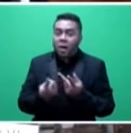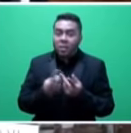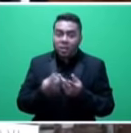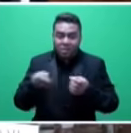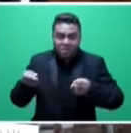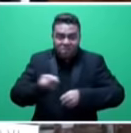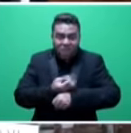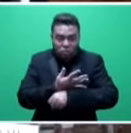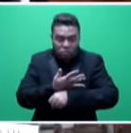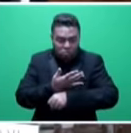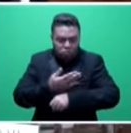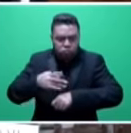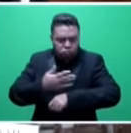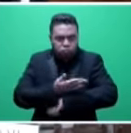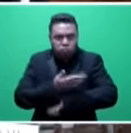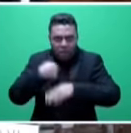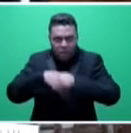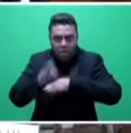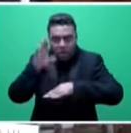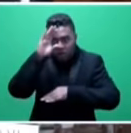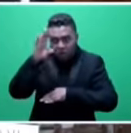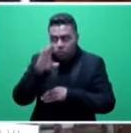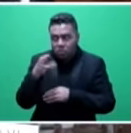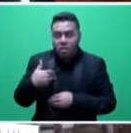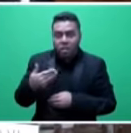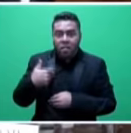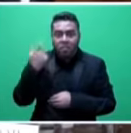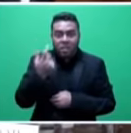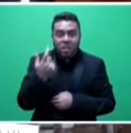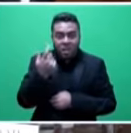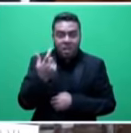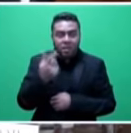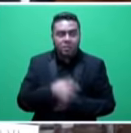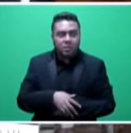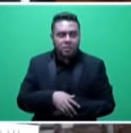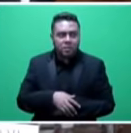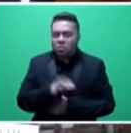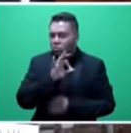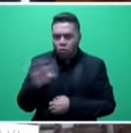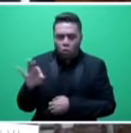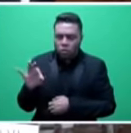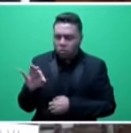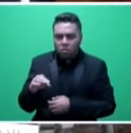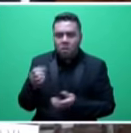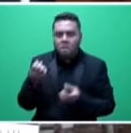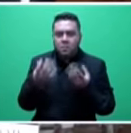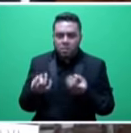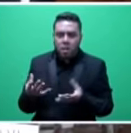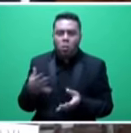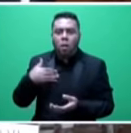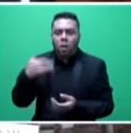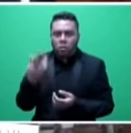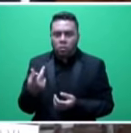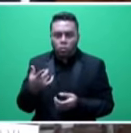country. Our healthcare system, as I say again, is not in a sound state to cope.